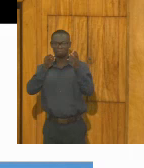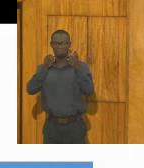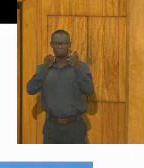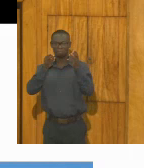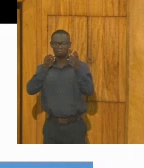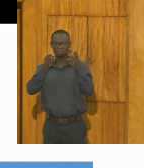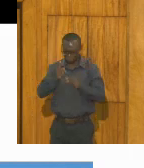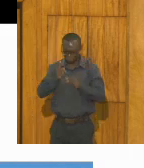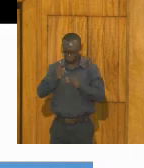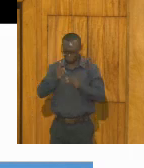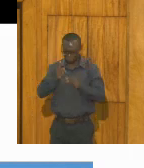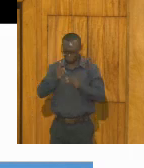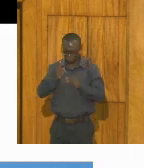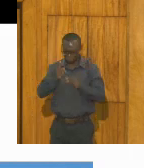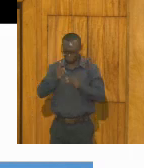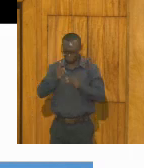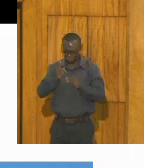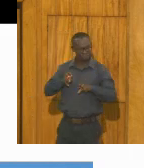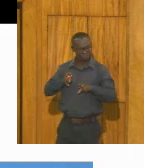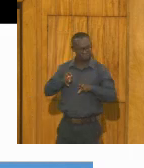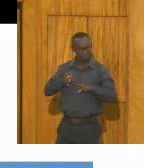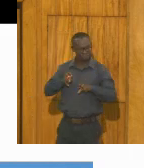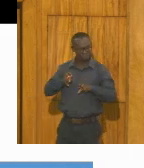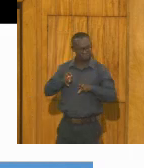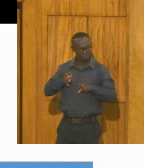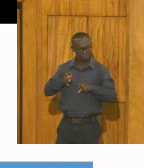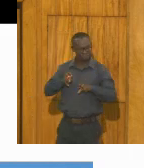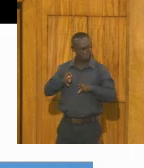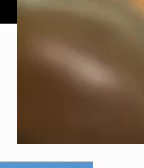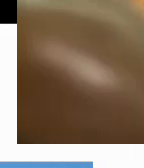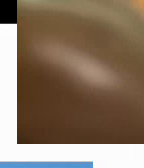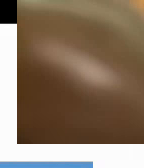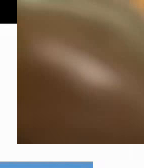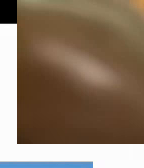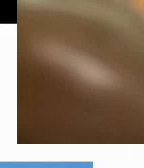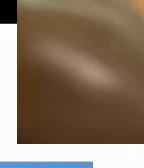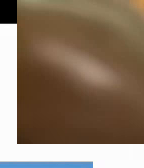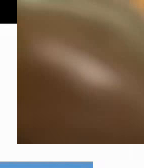what we were able to get, and the challenges and lessons learned from the exercise.